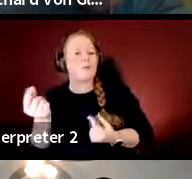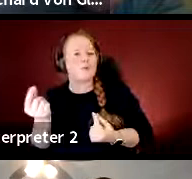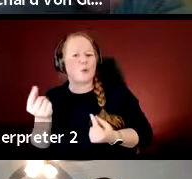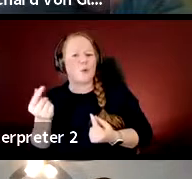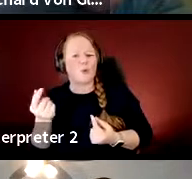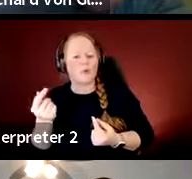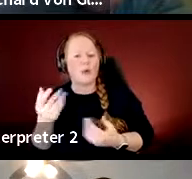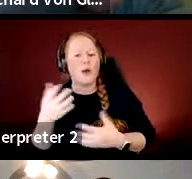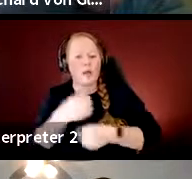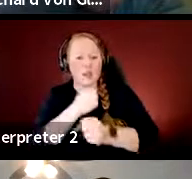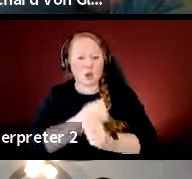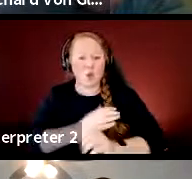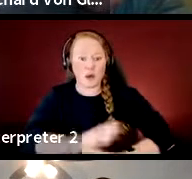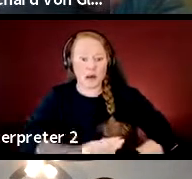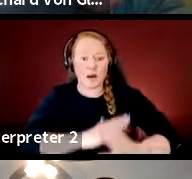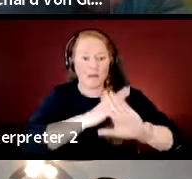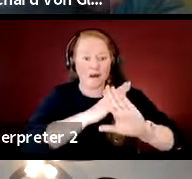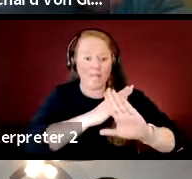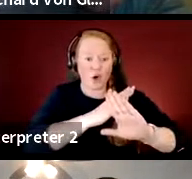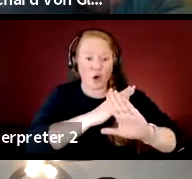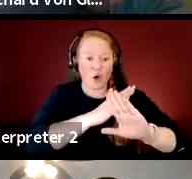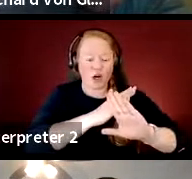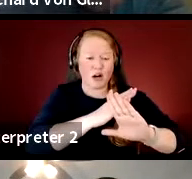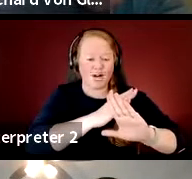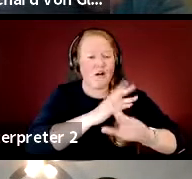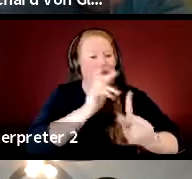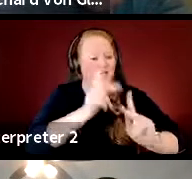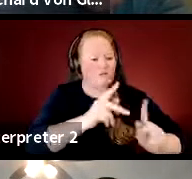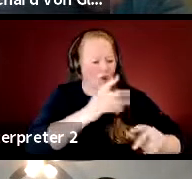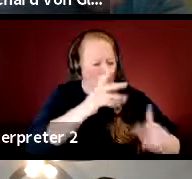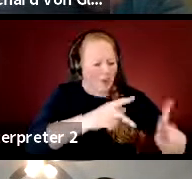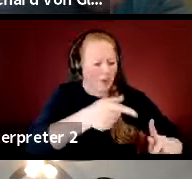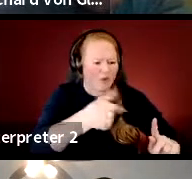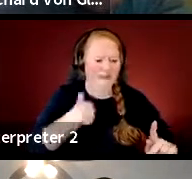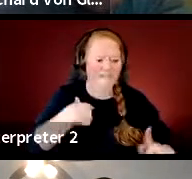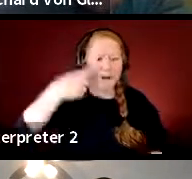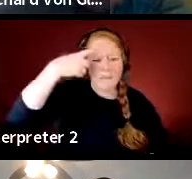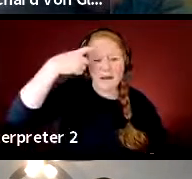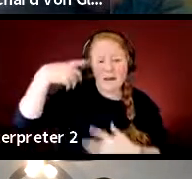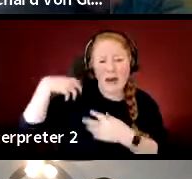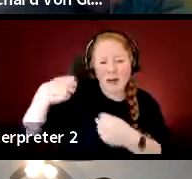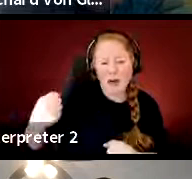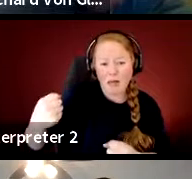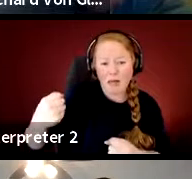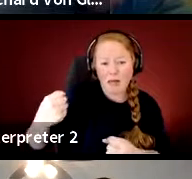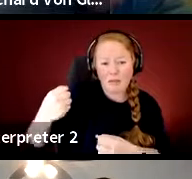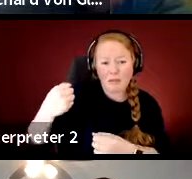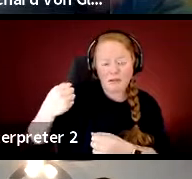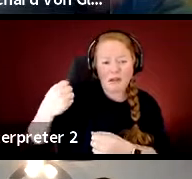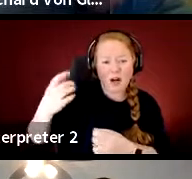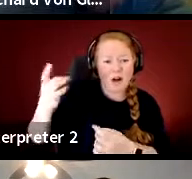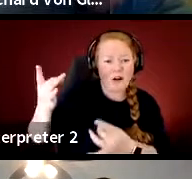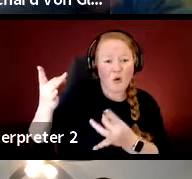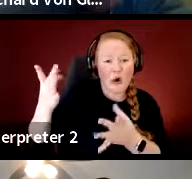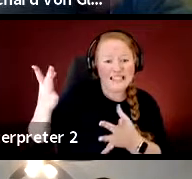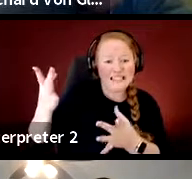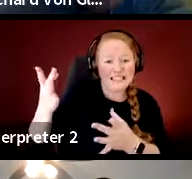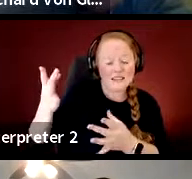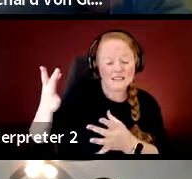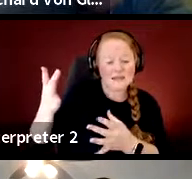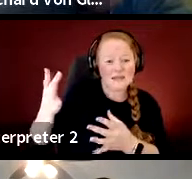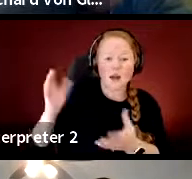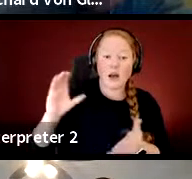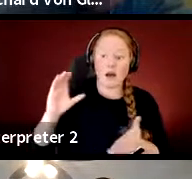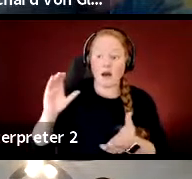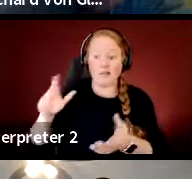are in mental health crises on the street versus sending